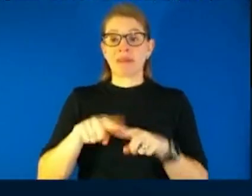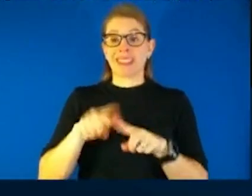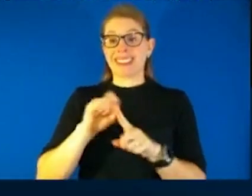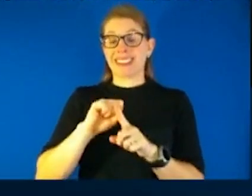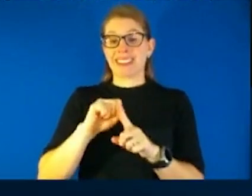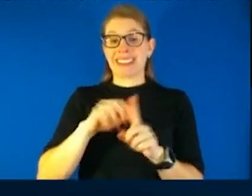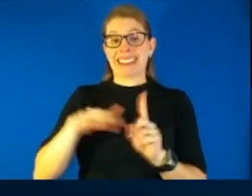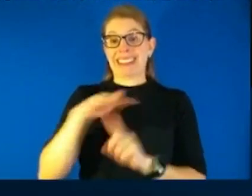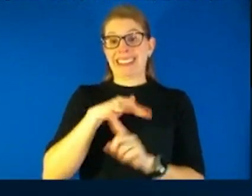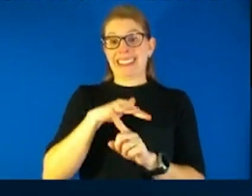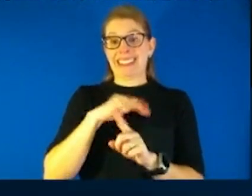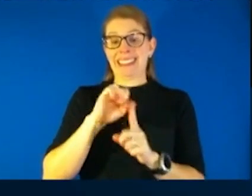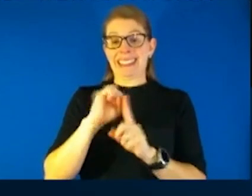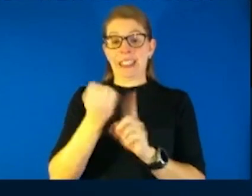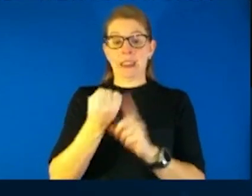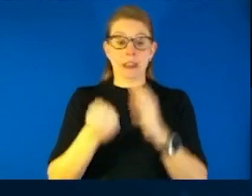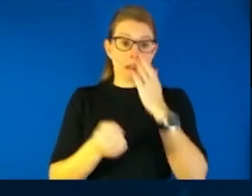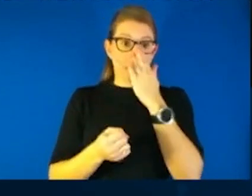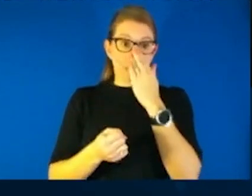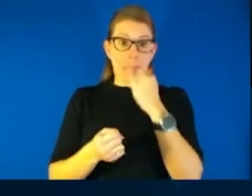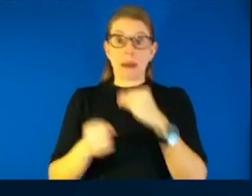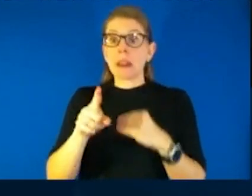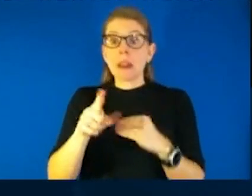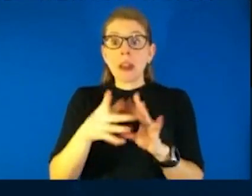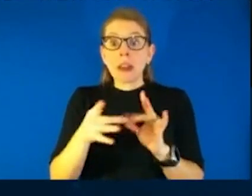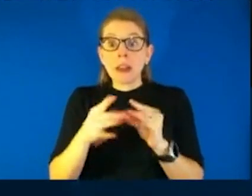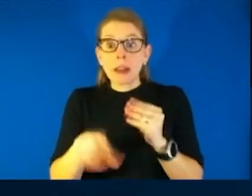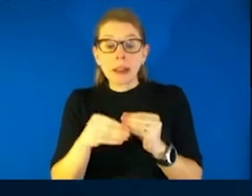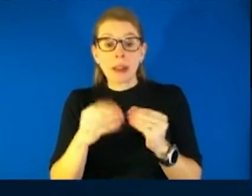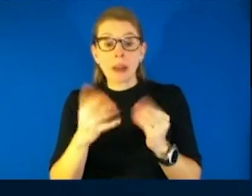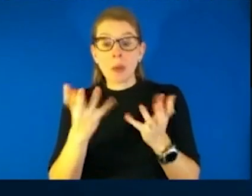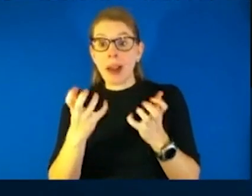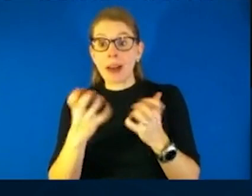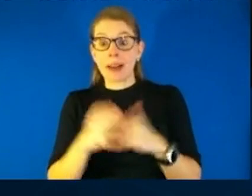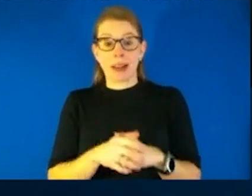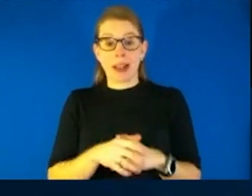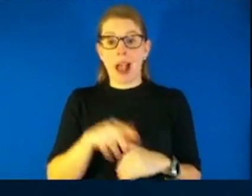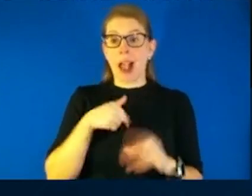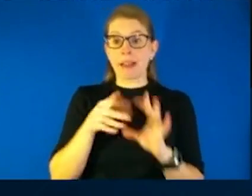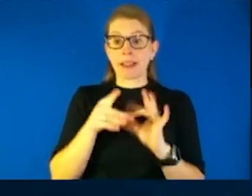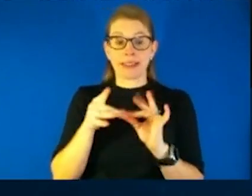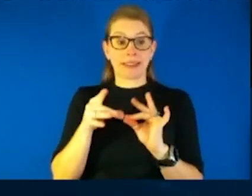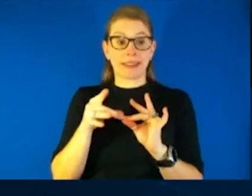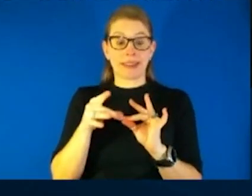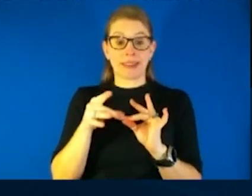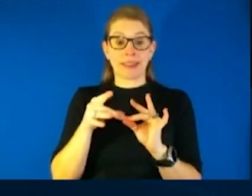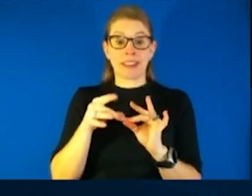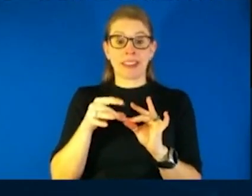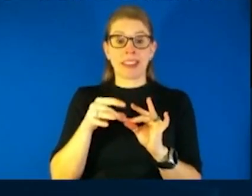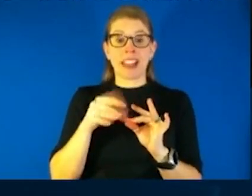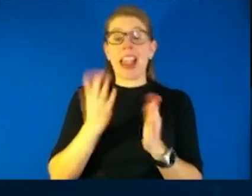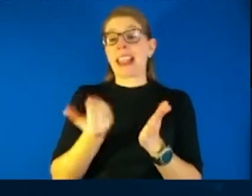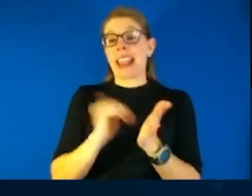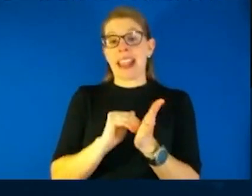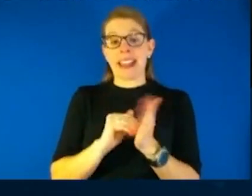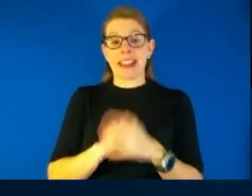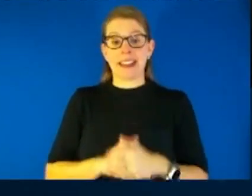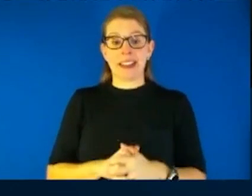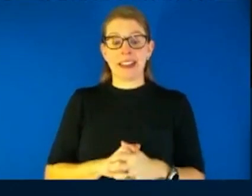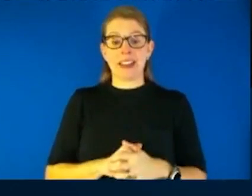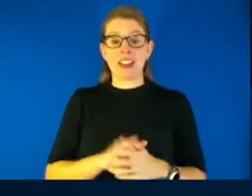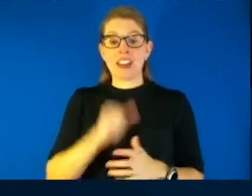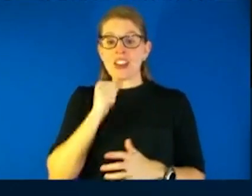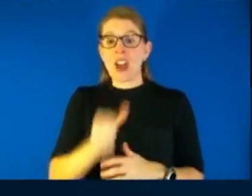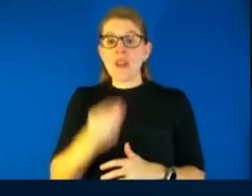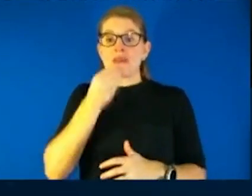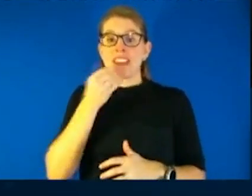Question from Angela. Do we need to? Yes. Do you have something to add, Dr. Higgs? I was just going to say, Jessica, once again, it shows don't eat yellow